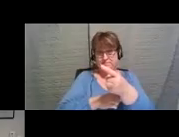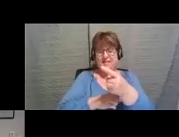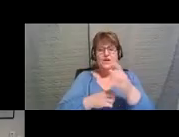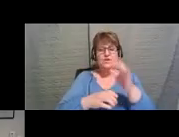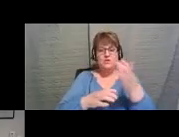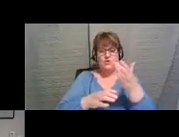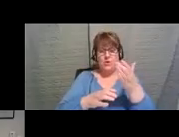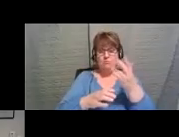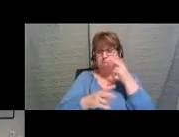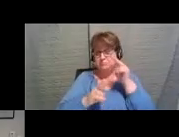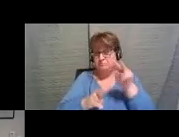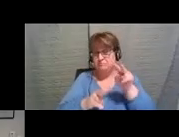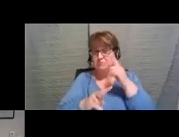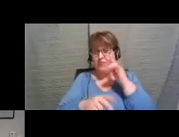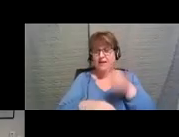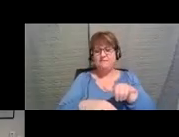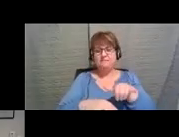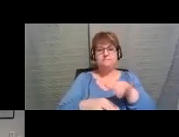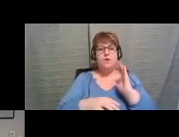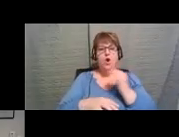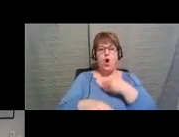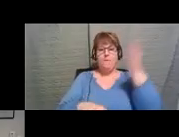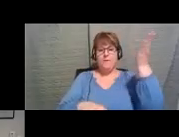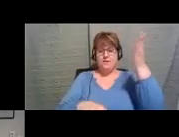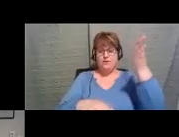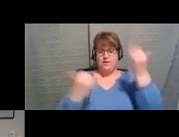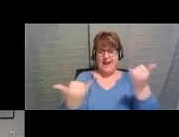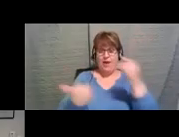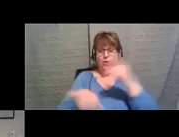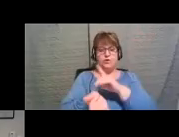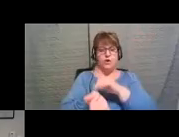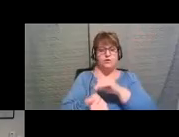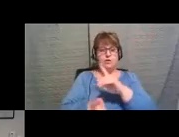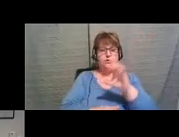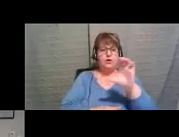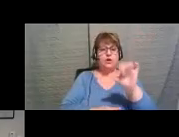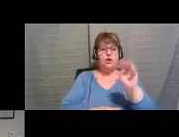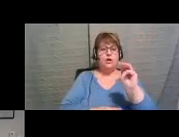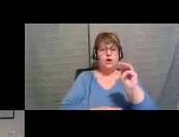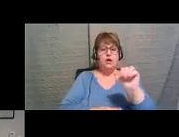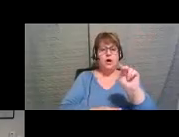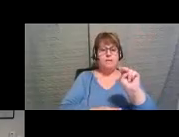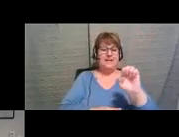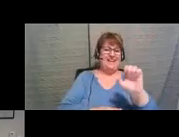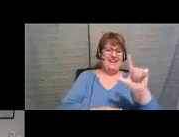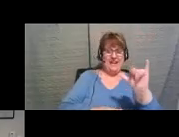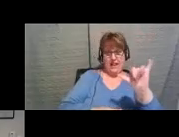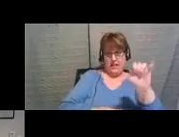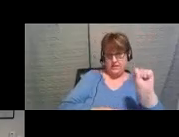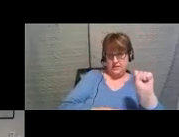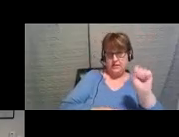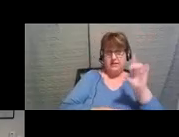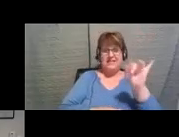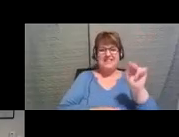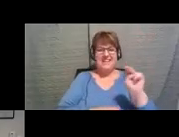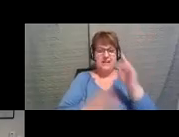that. About our presenter. Dr. Nicholas Comninellis. Dr. Nicholas Comninellis is Dean and